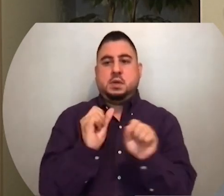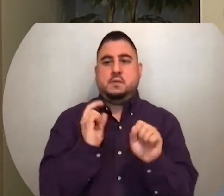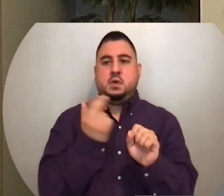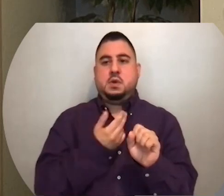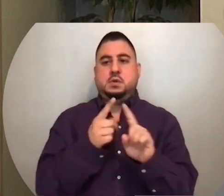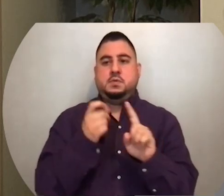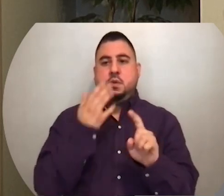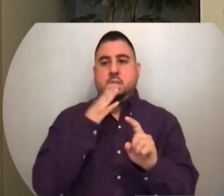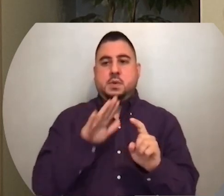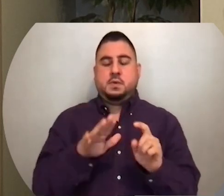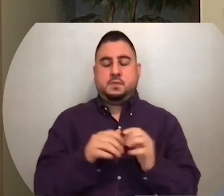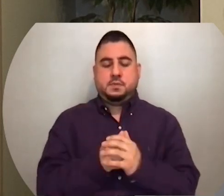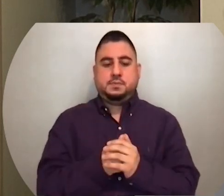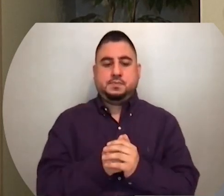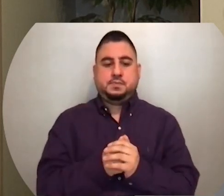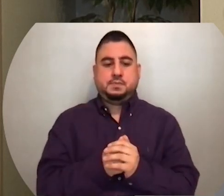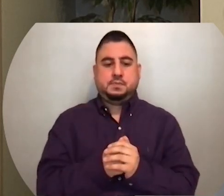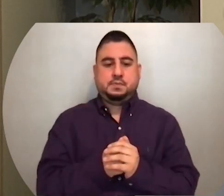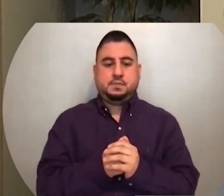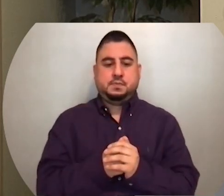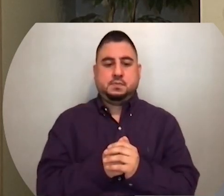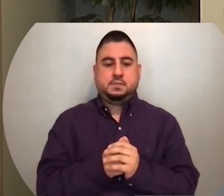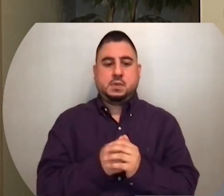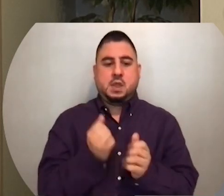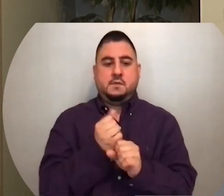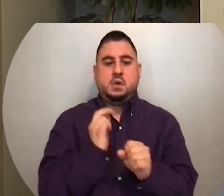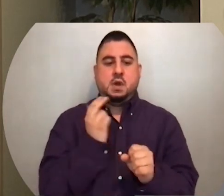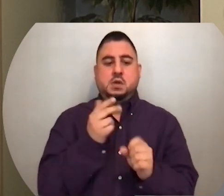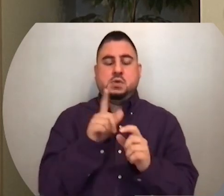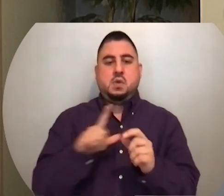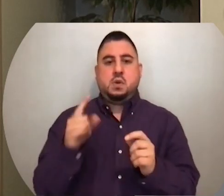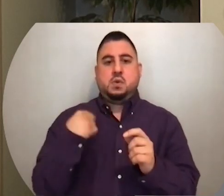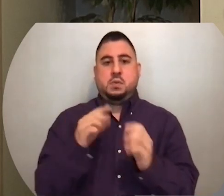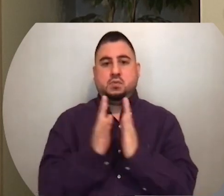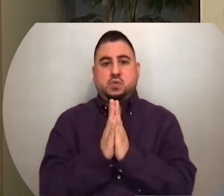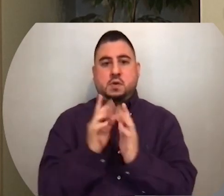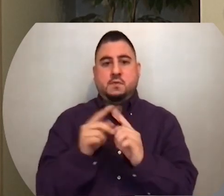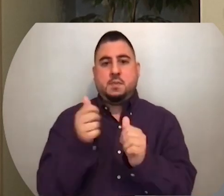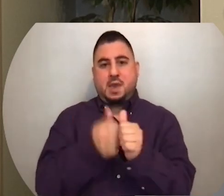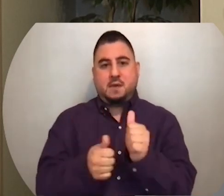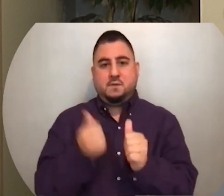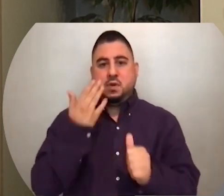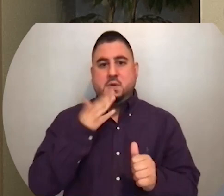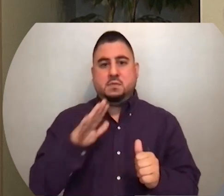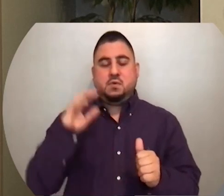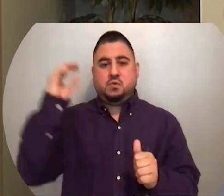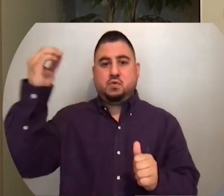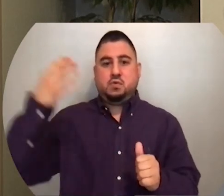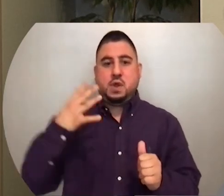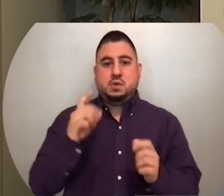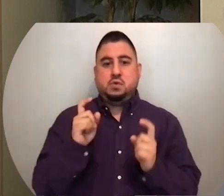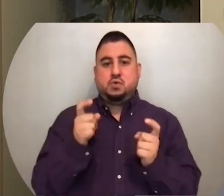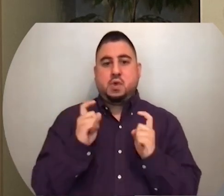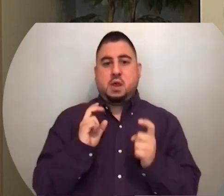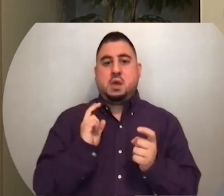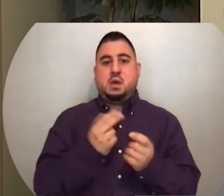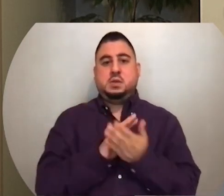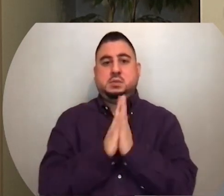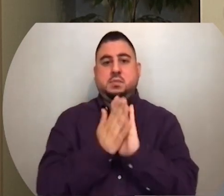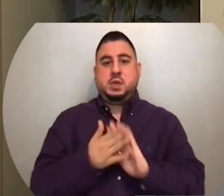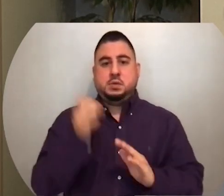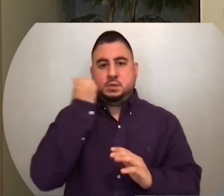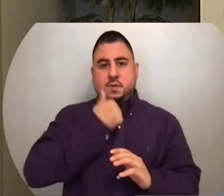temptation, but deliver us from evil. Deliver us, Lord, we pray, from every evil. Graciously grant peace in our